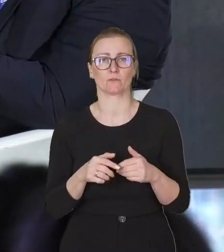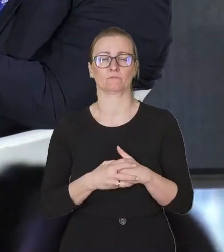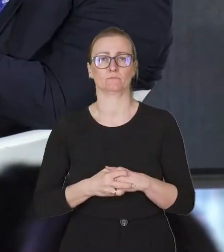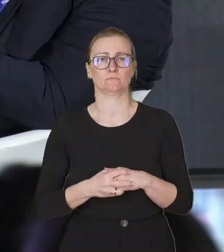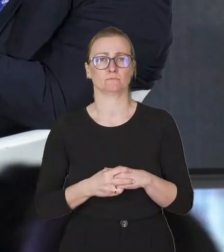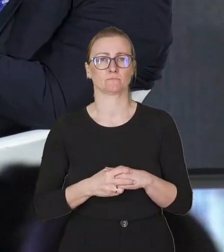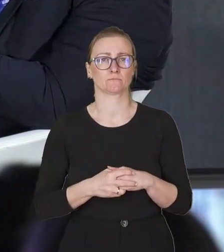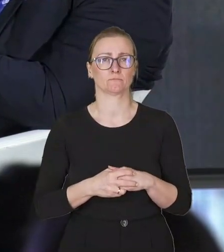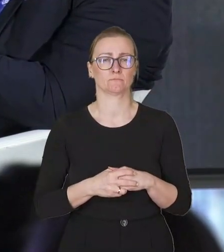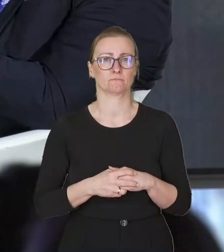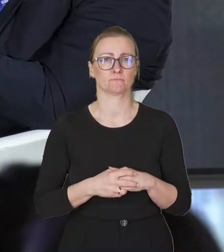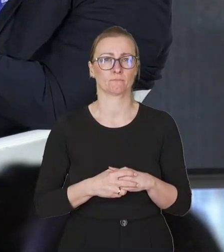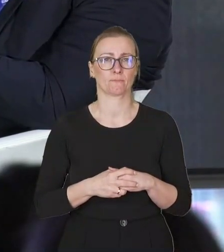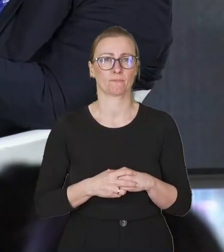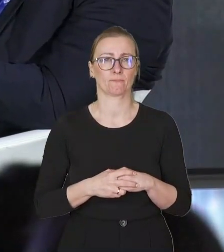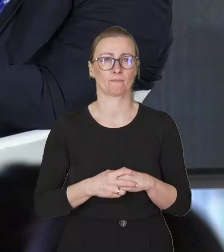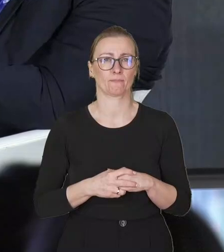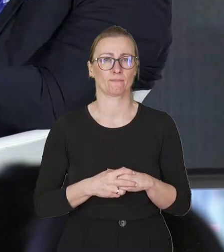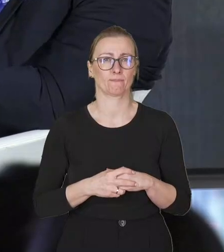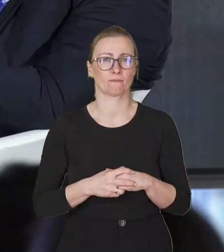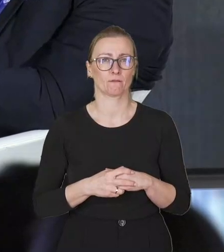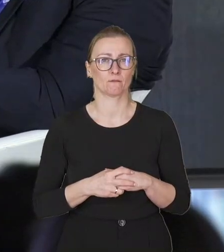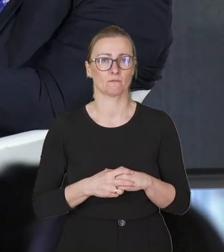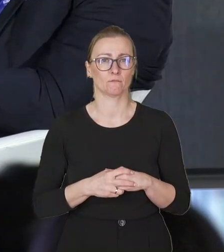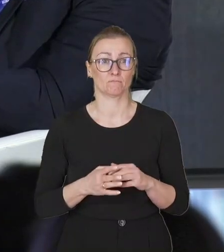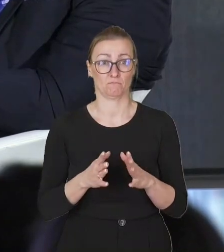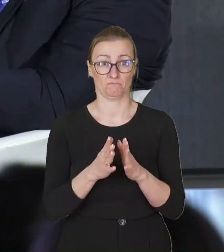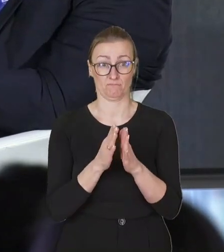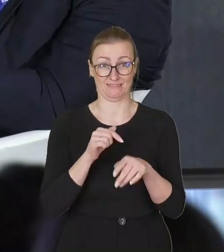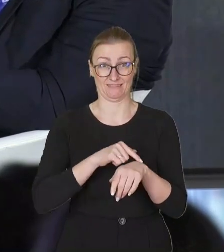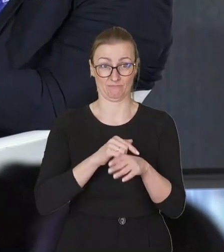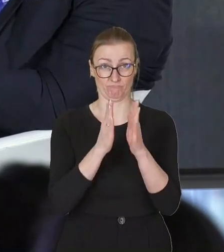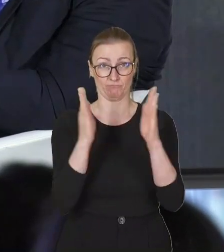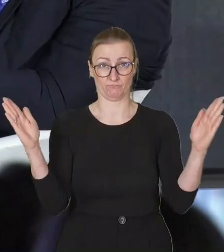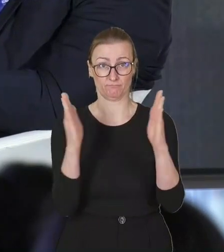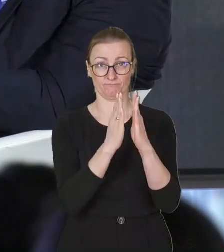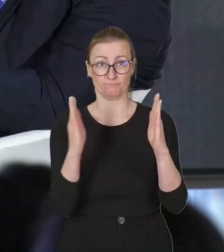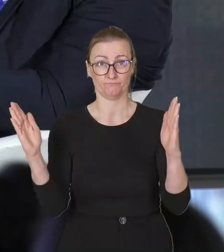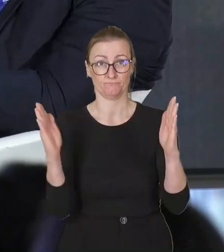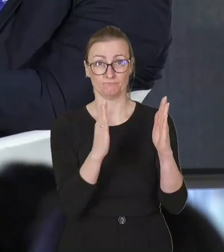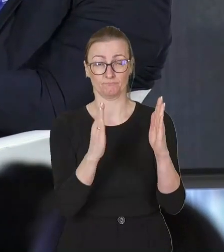this period, programming period, we're very strict, very rigid.